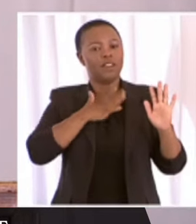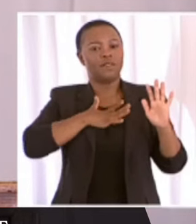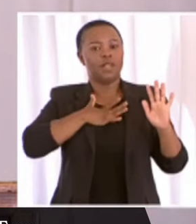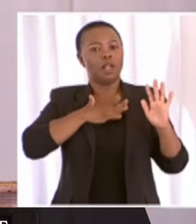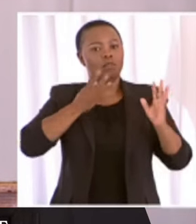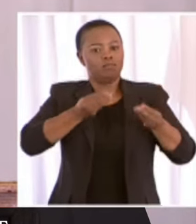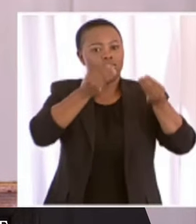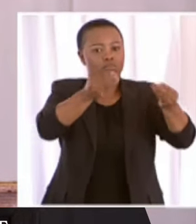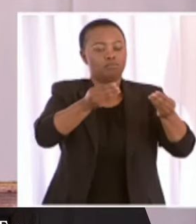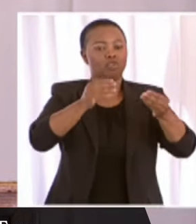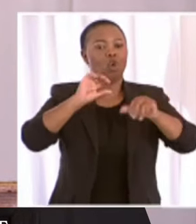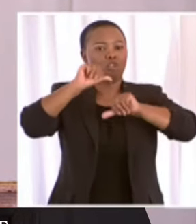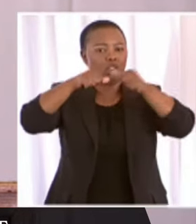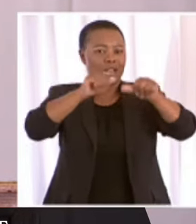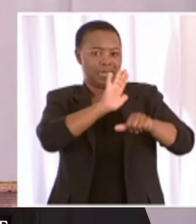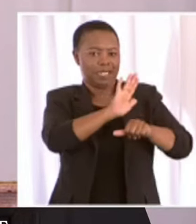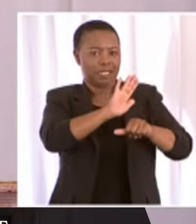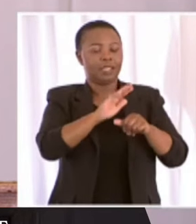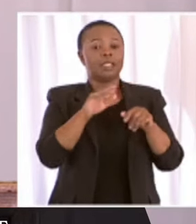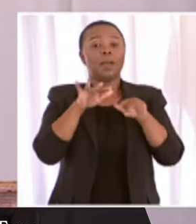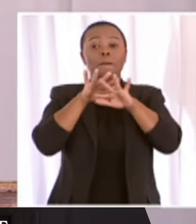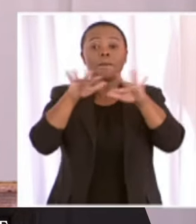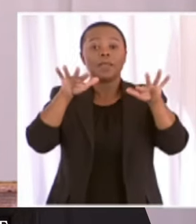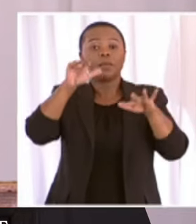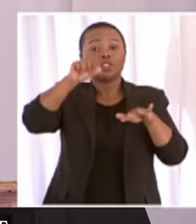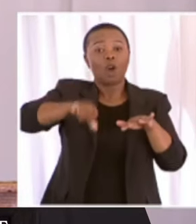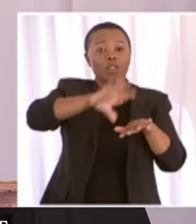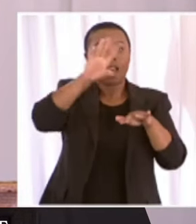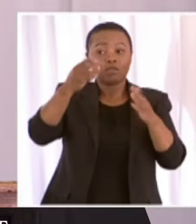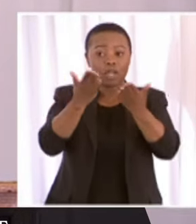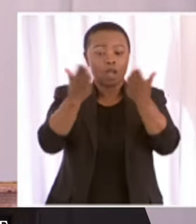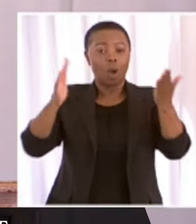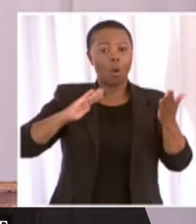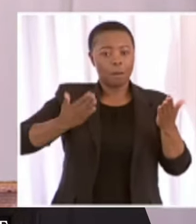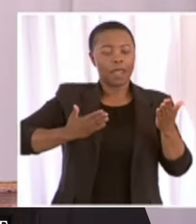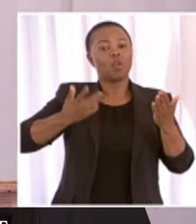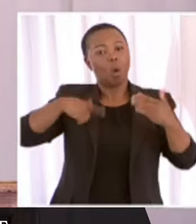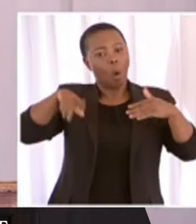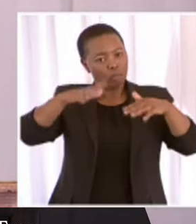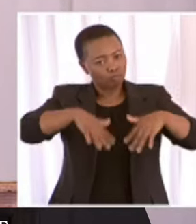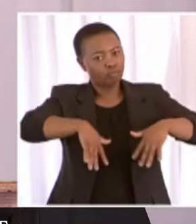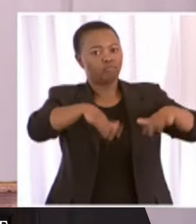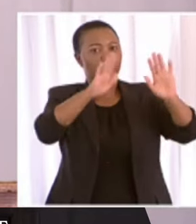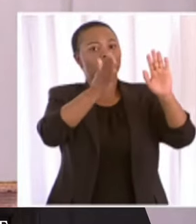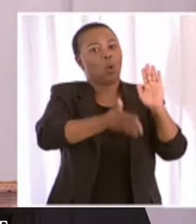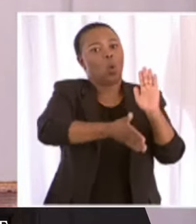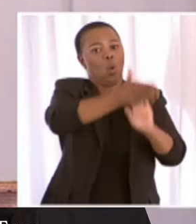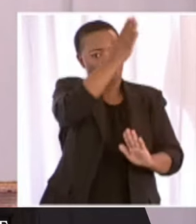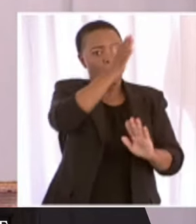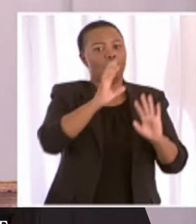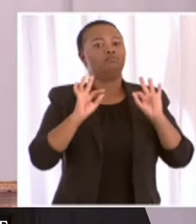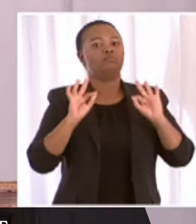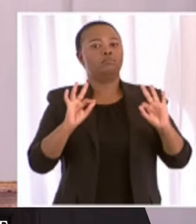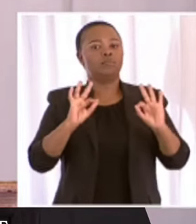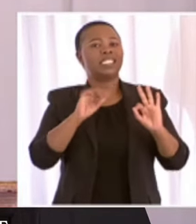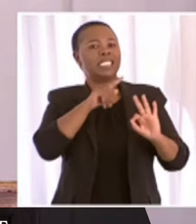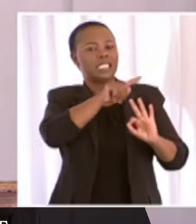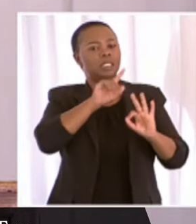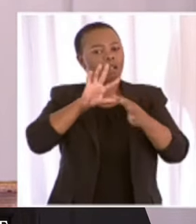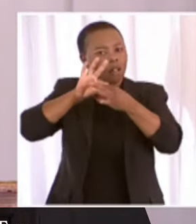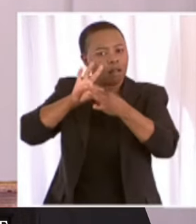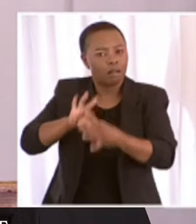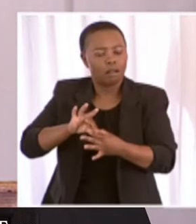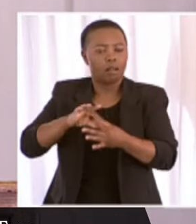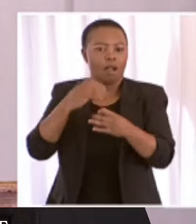generation. Fellow countrymen and women, let's release him. He played his part, ours